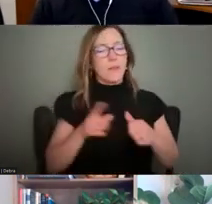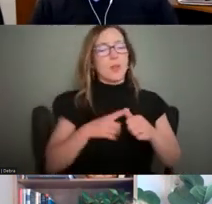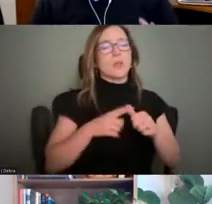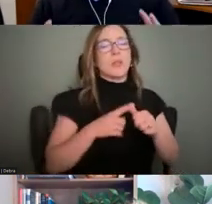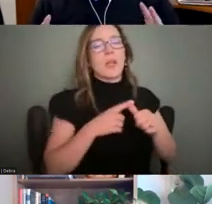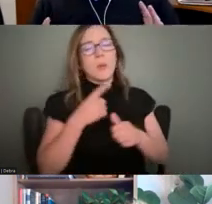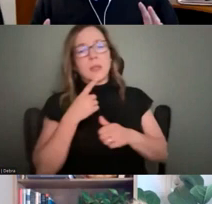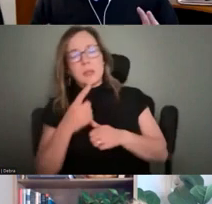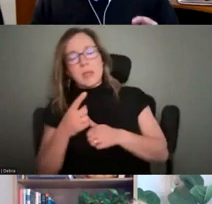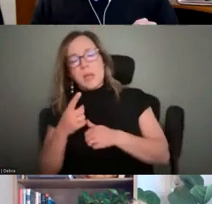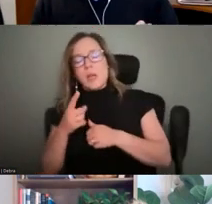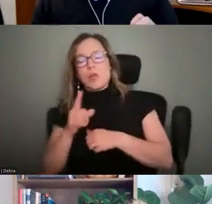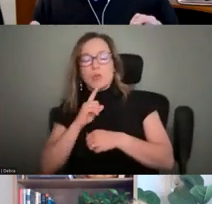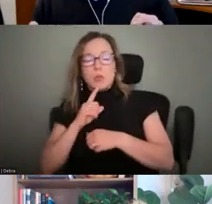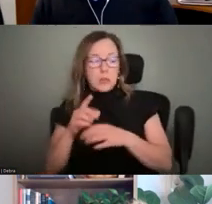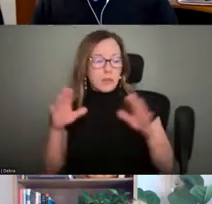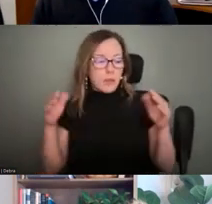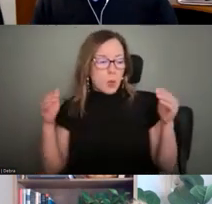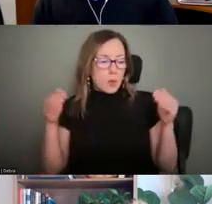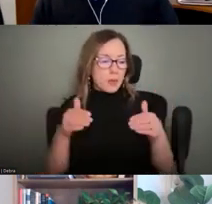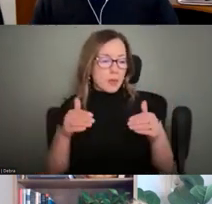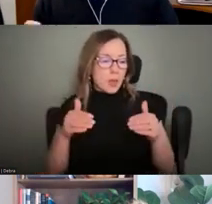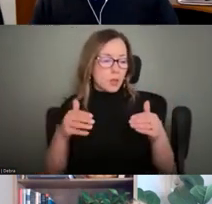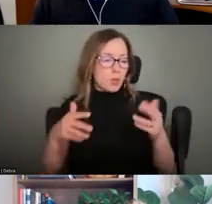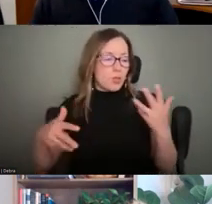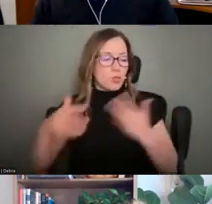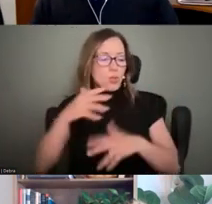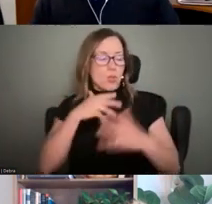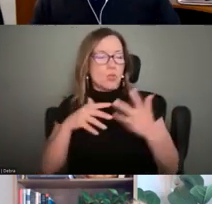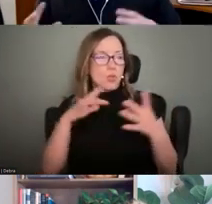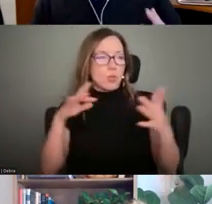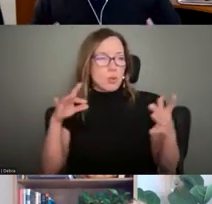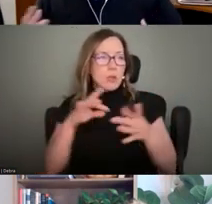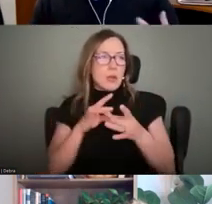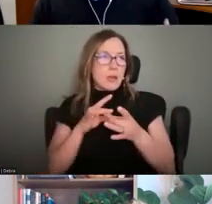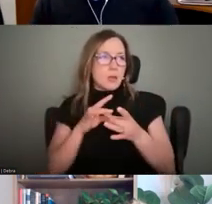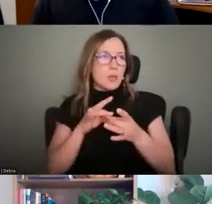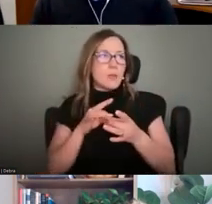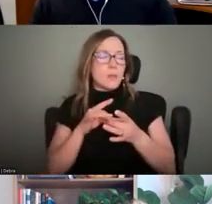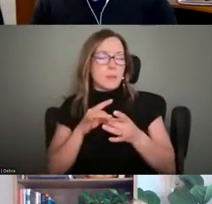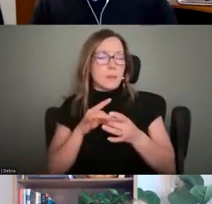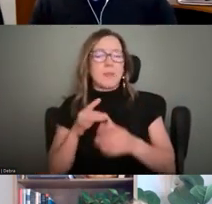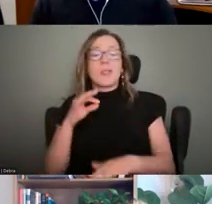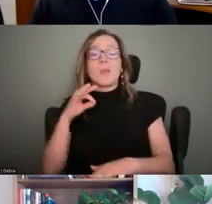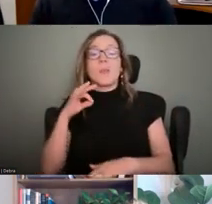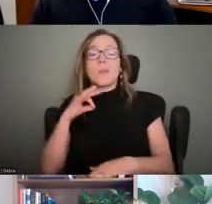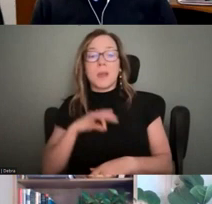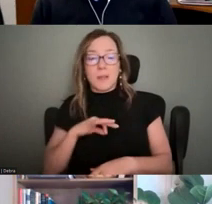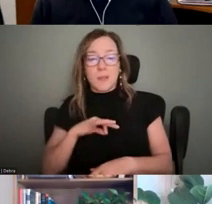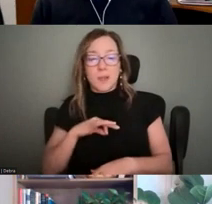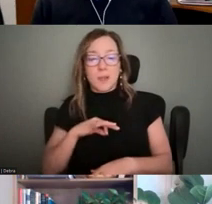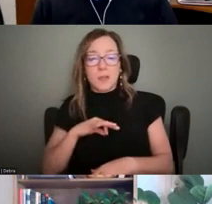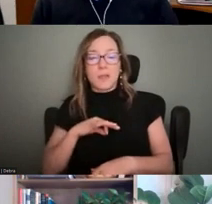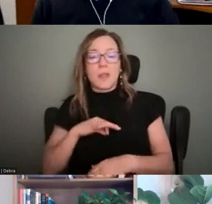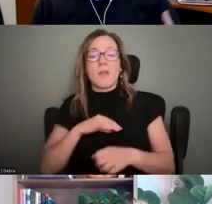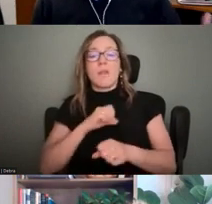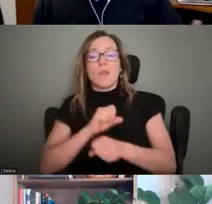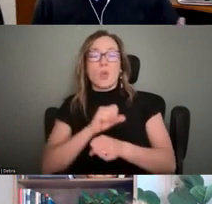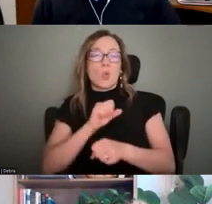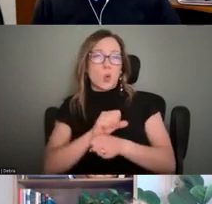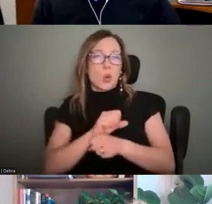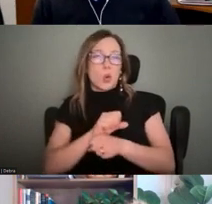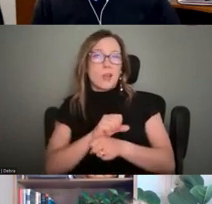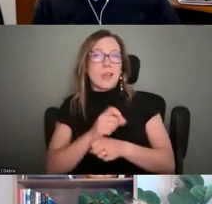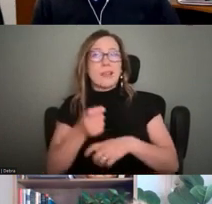really focus on social connection and the benefits of the work as opposed